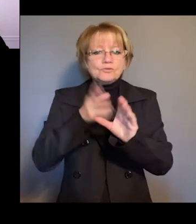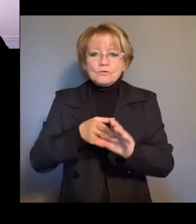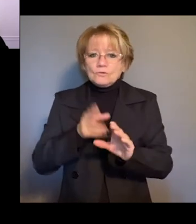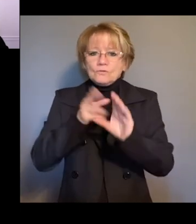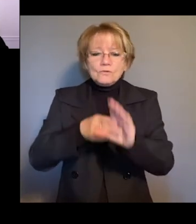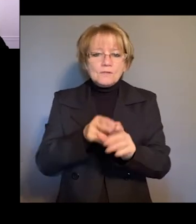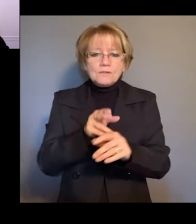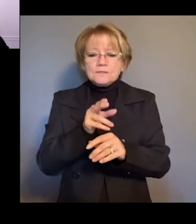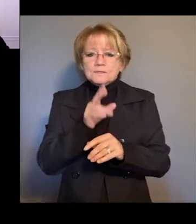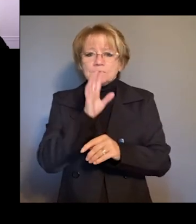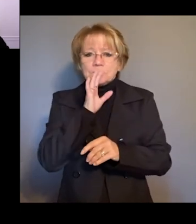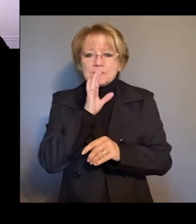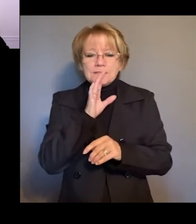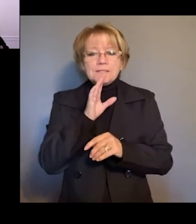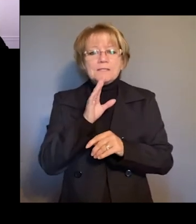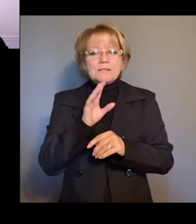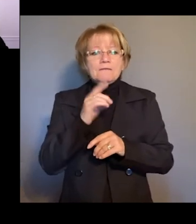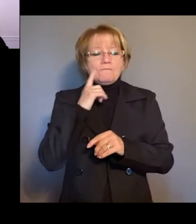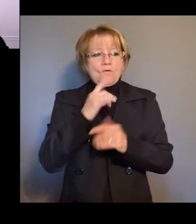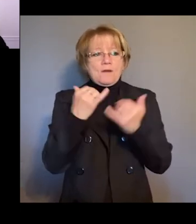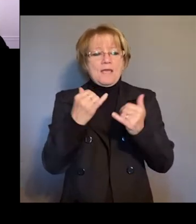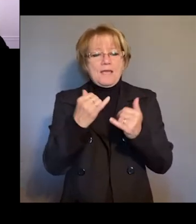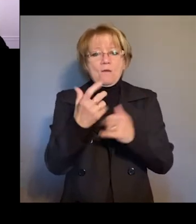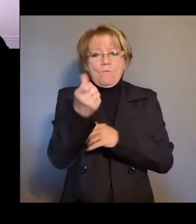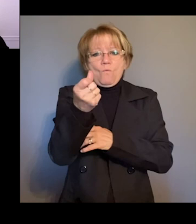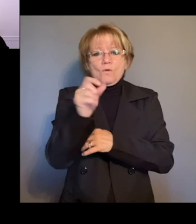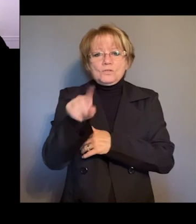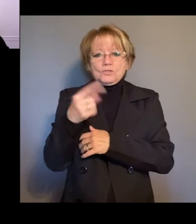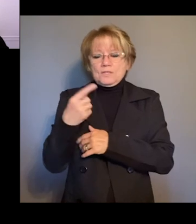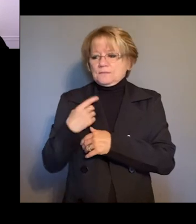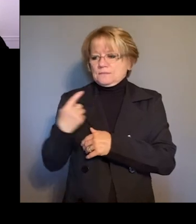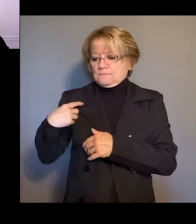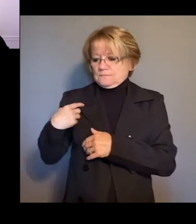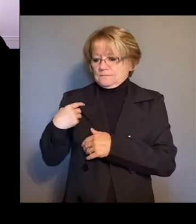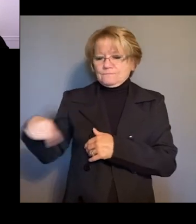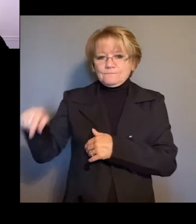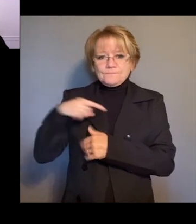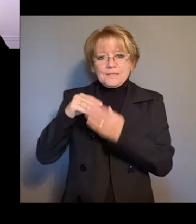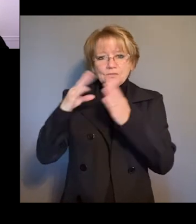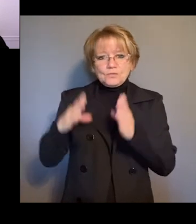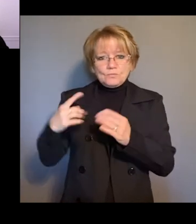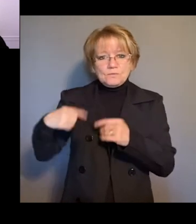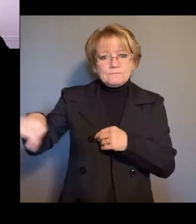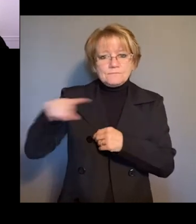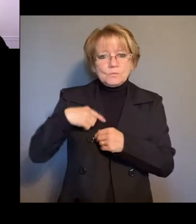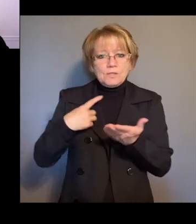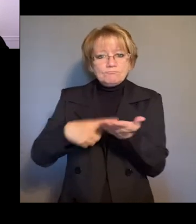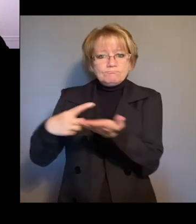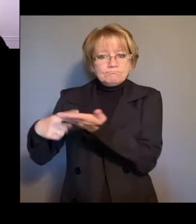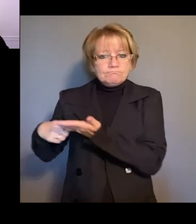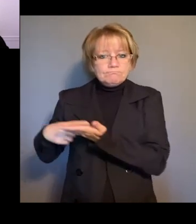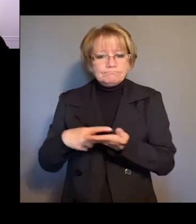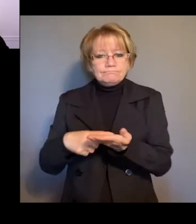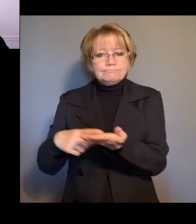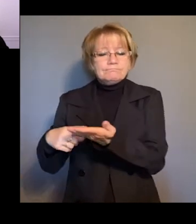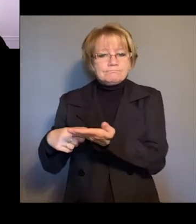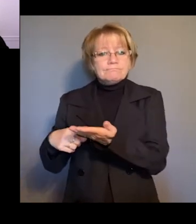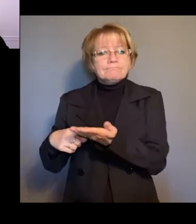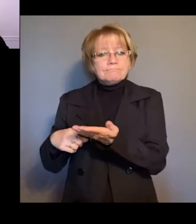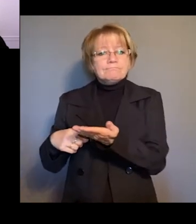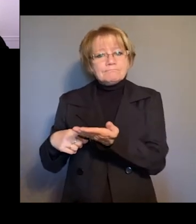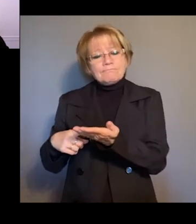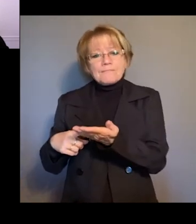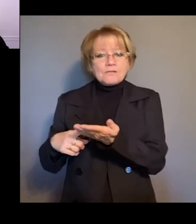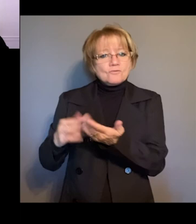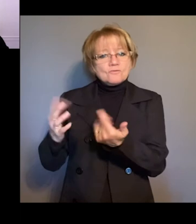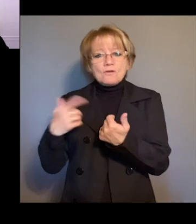here are going to just be between myself and the students who are with us. We are going to kind of just really just vibe